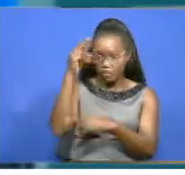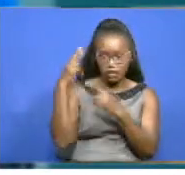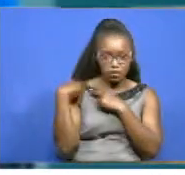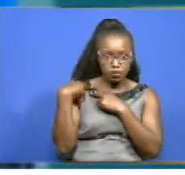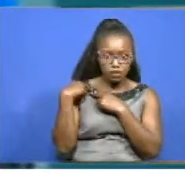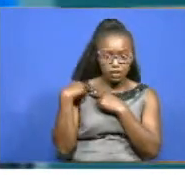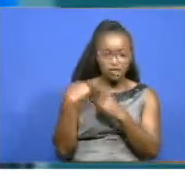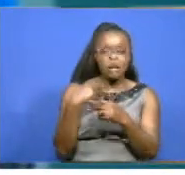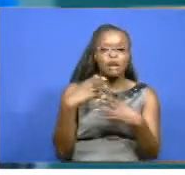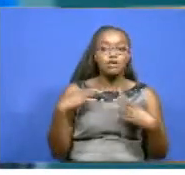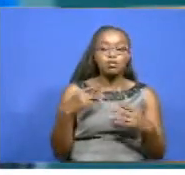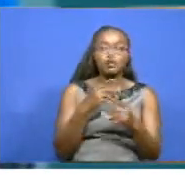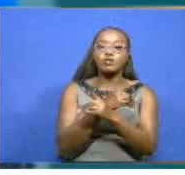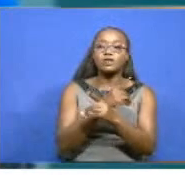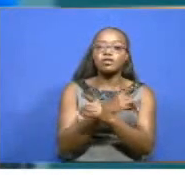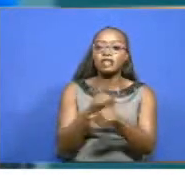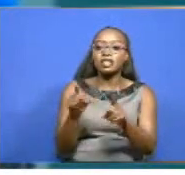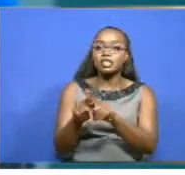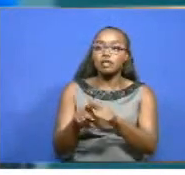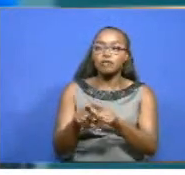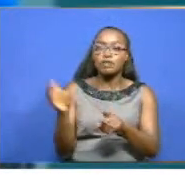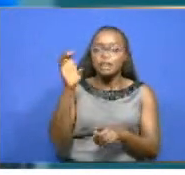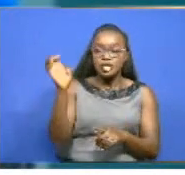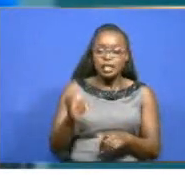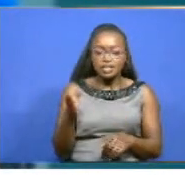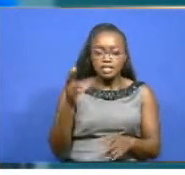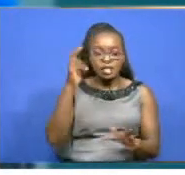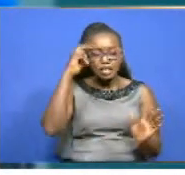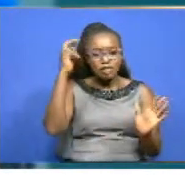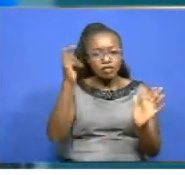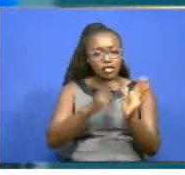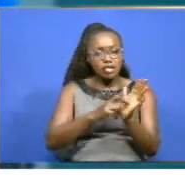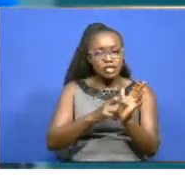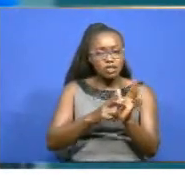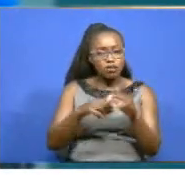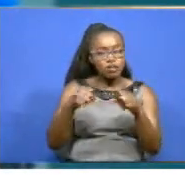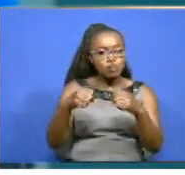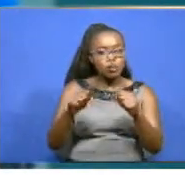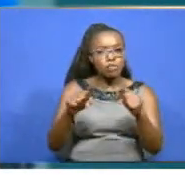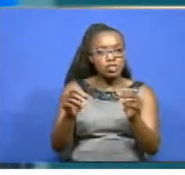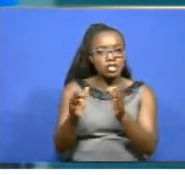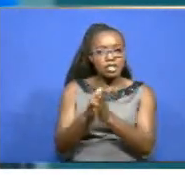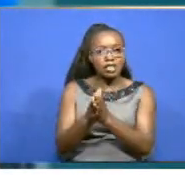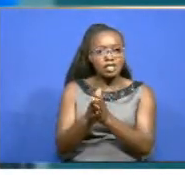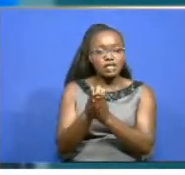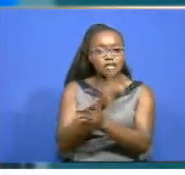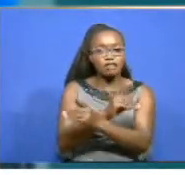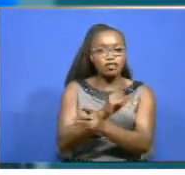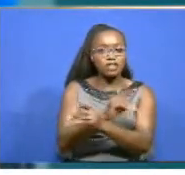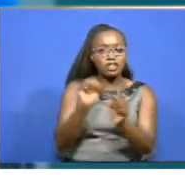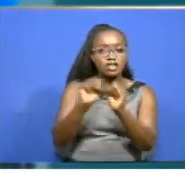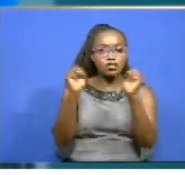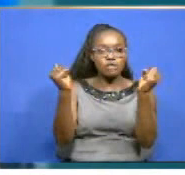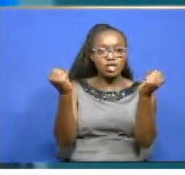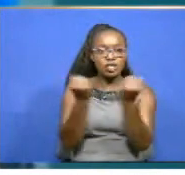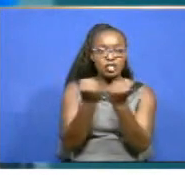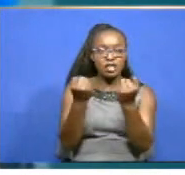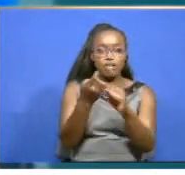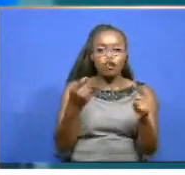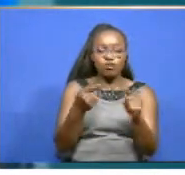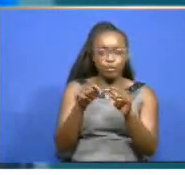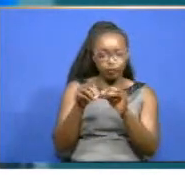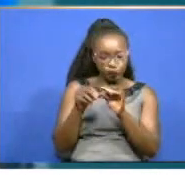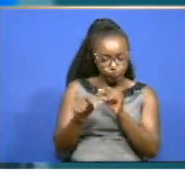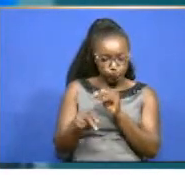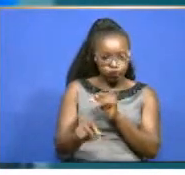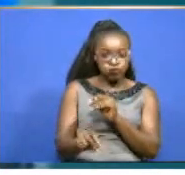also the local elders recognized in terms of diplomacy and in terms of defending mm-hmm. the society from the grassroots.